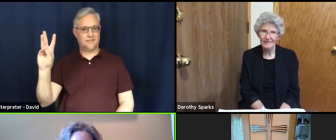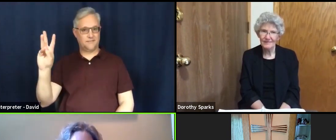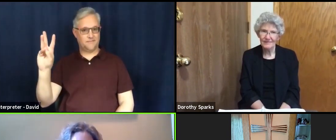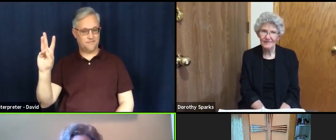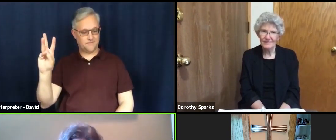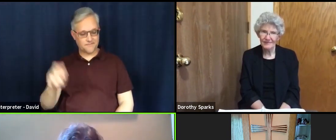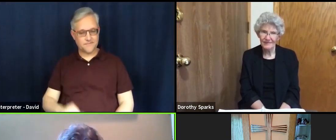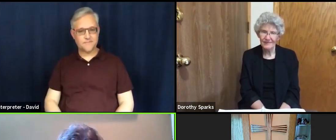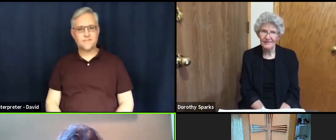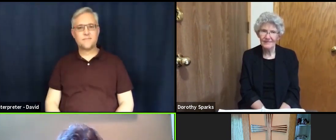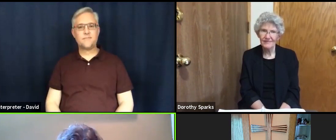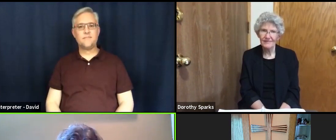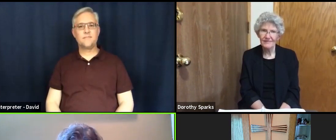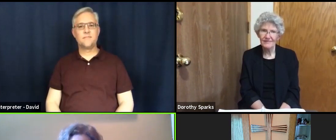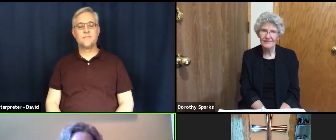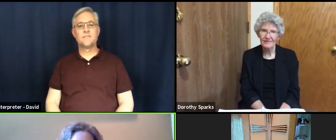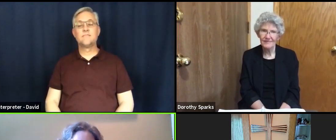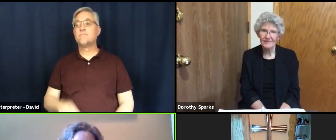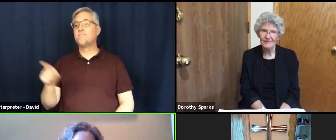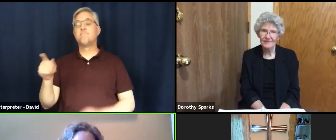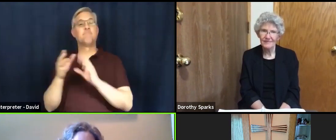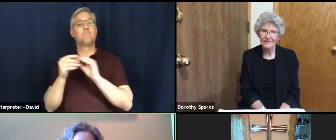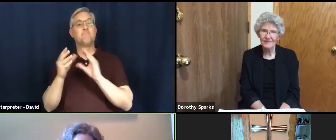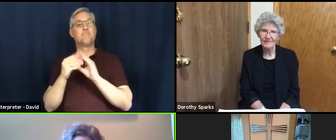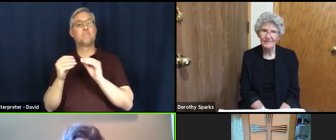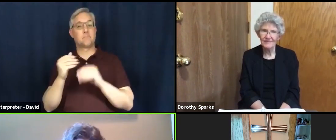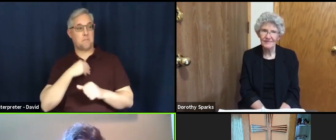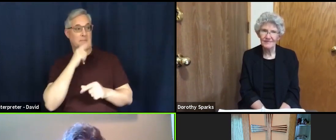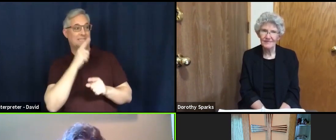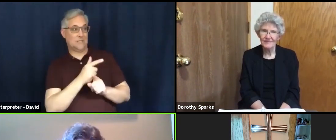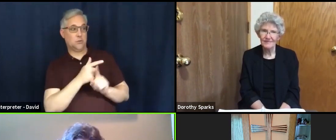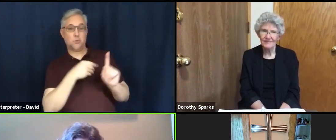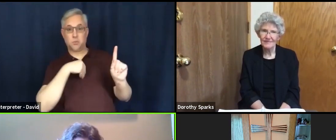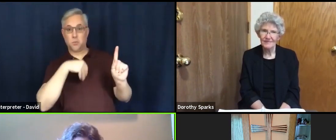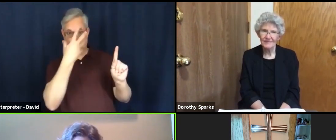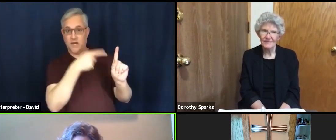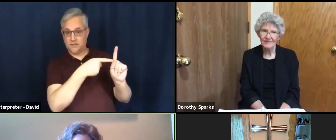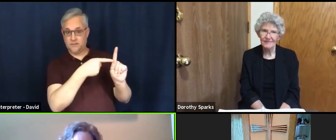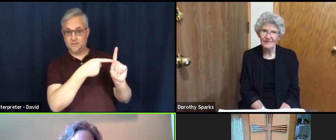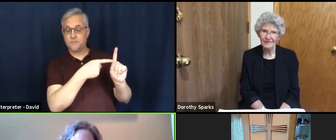She said, my white sister and I walk into a gas station.